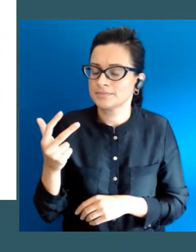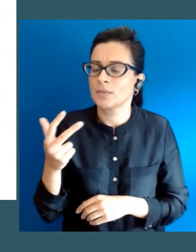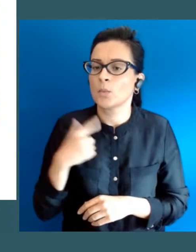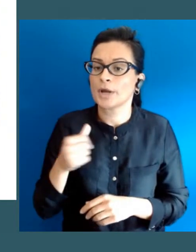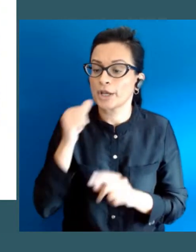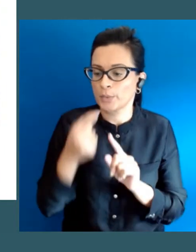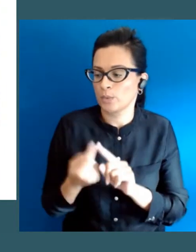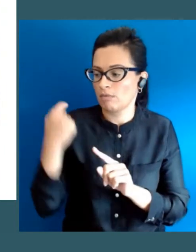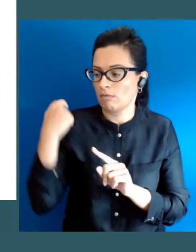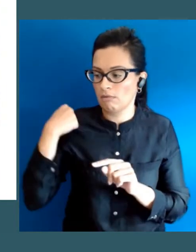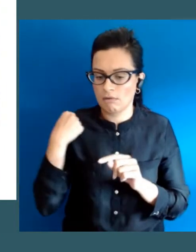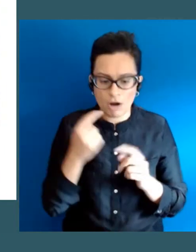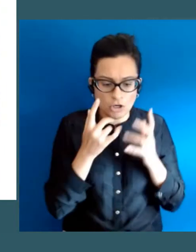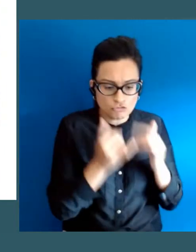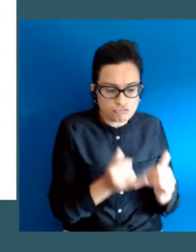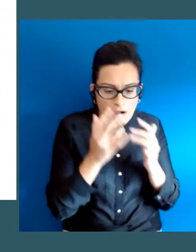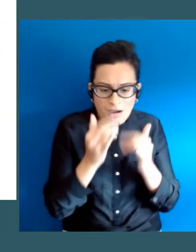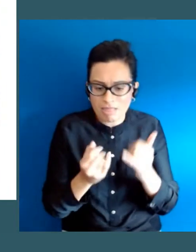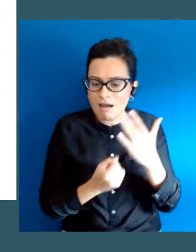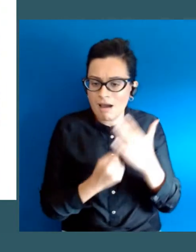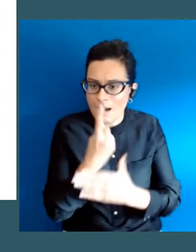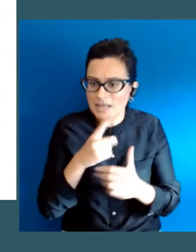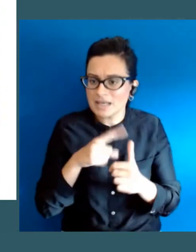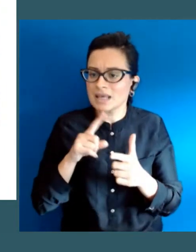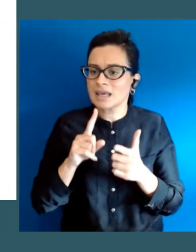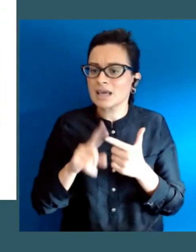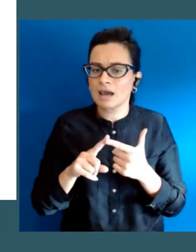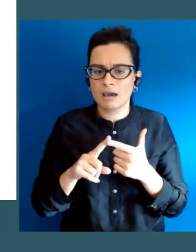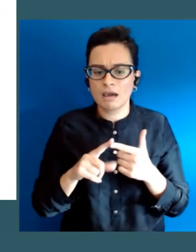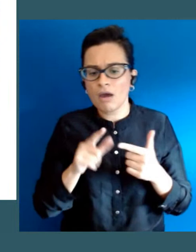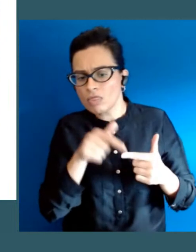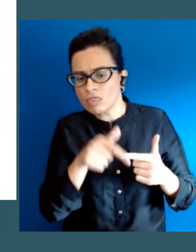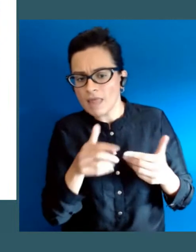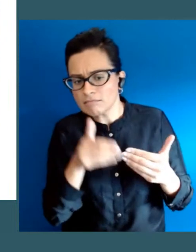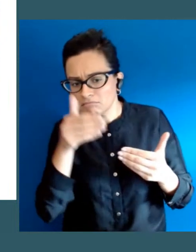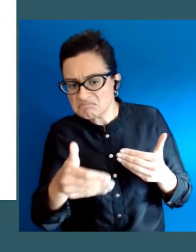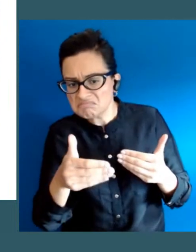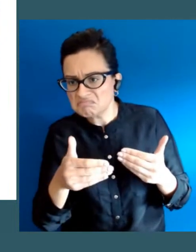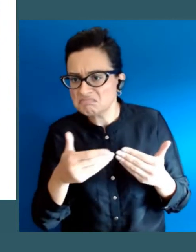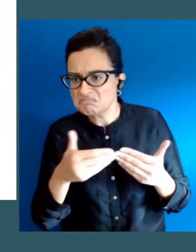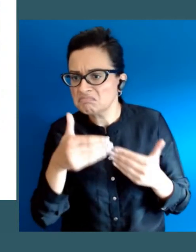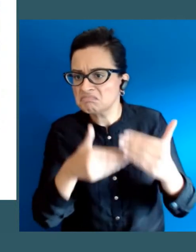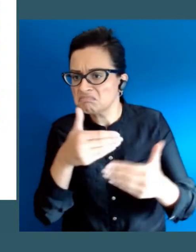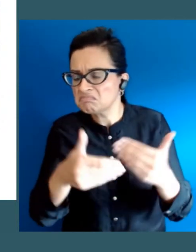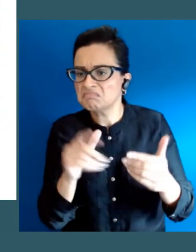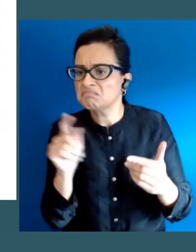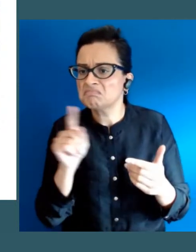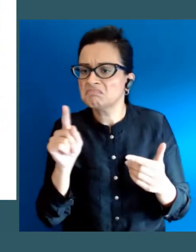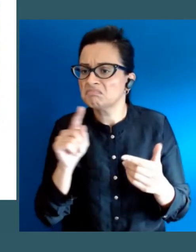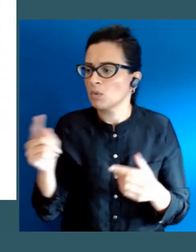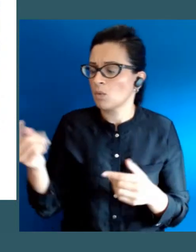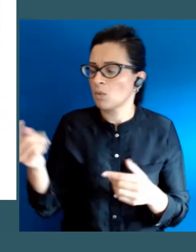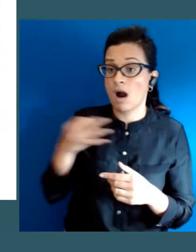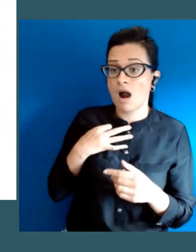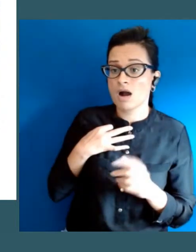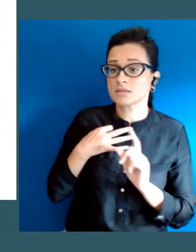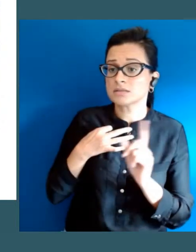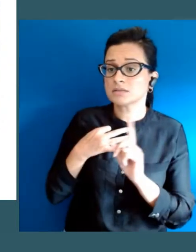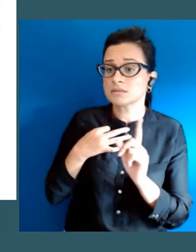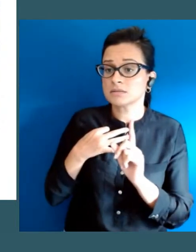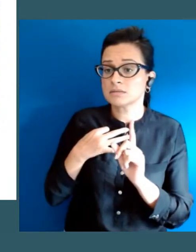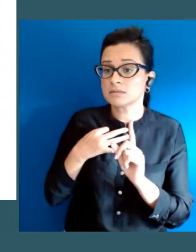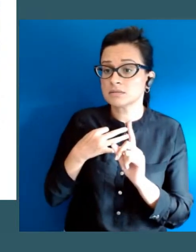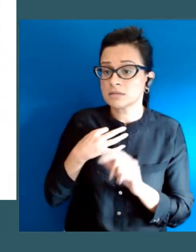were happening, but we didn't know how far they would get, etc. So we were asked to rank what is the